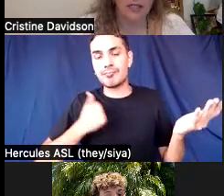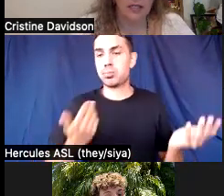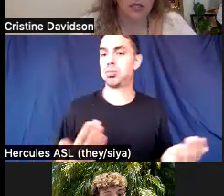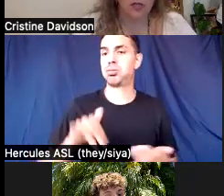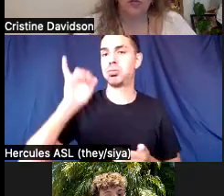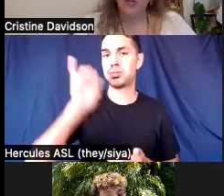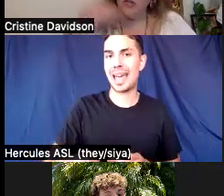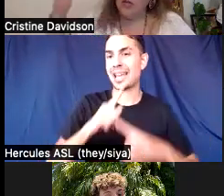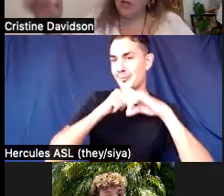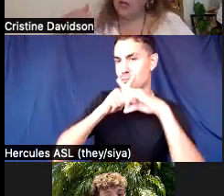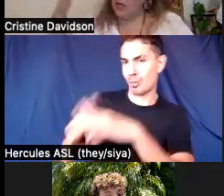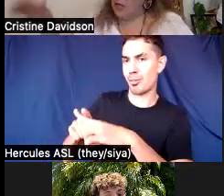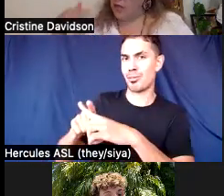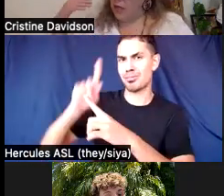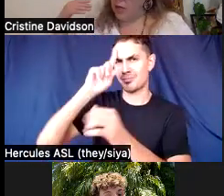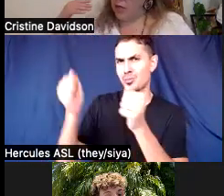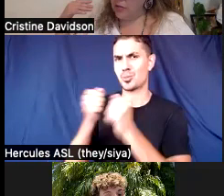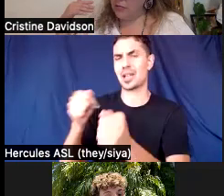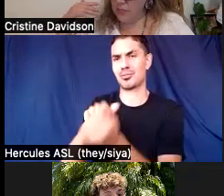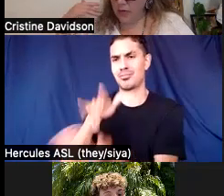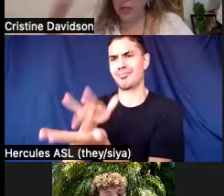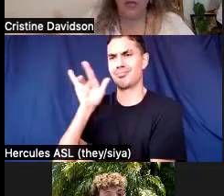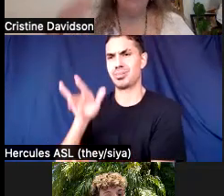targeted tactic to